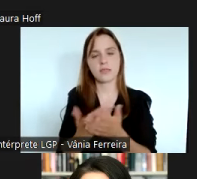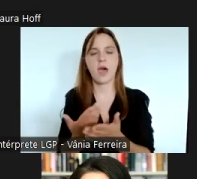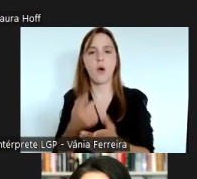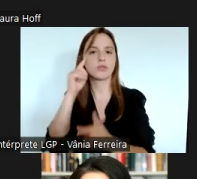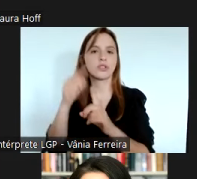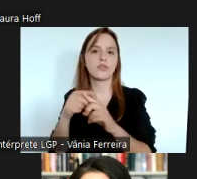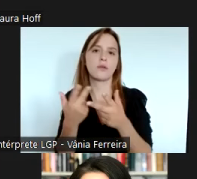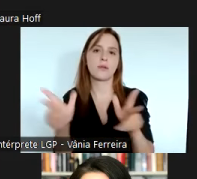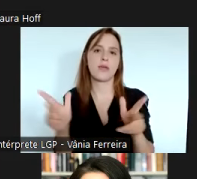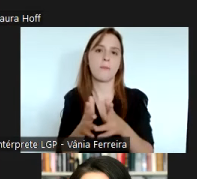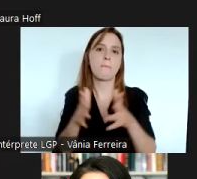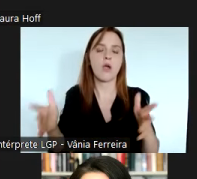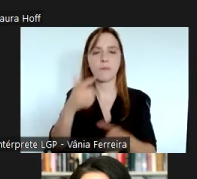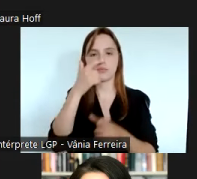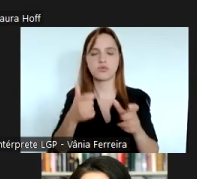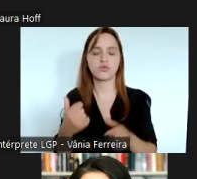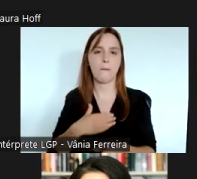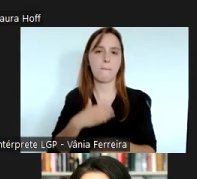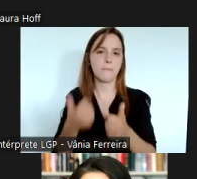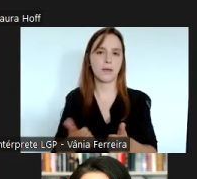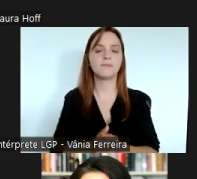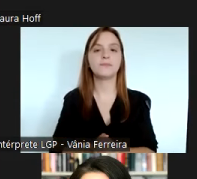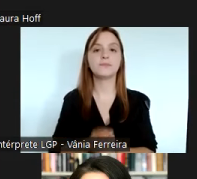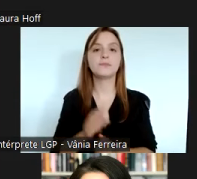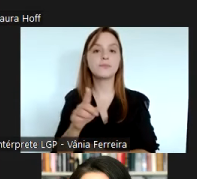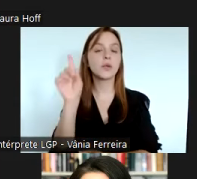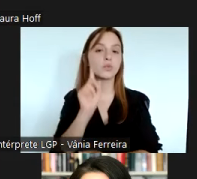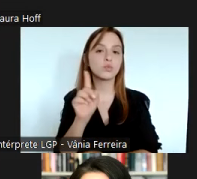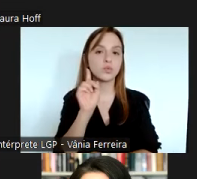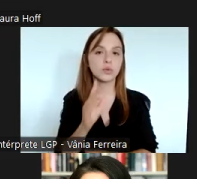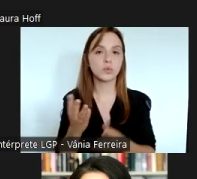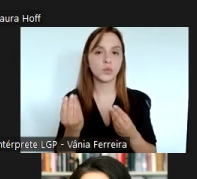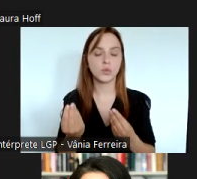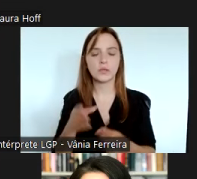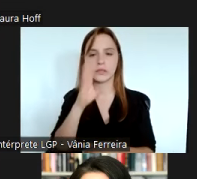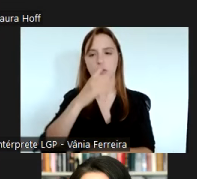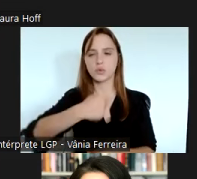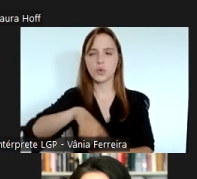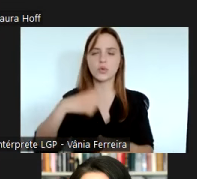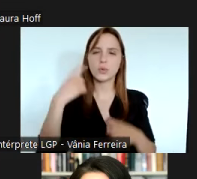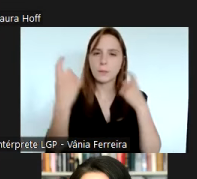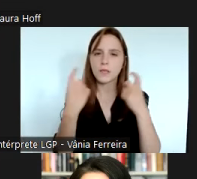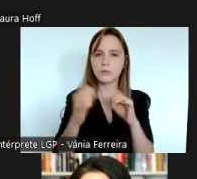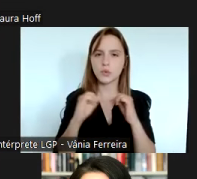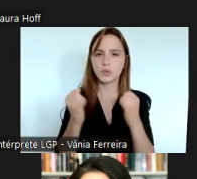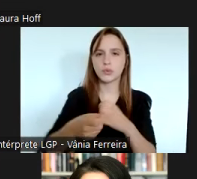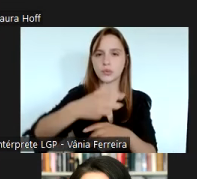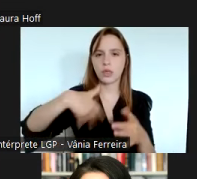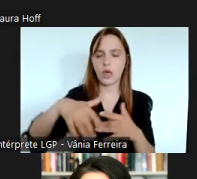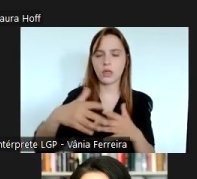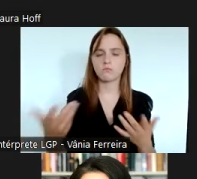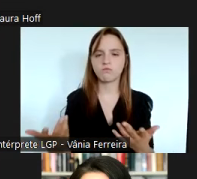well-being. Well, they are very important. If we think of the societies we